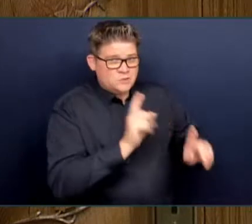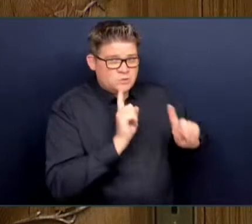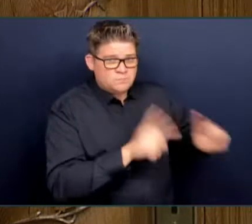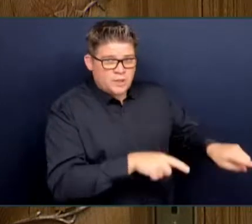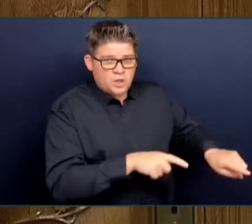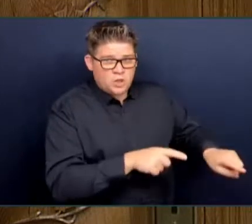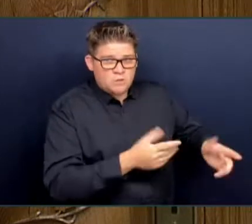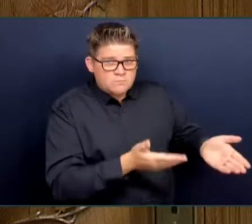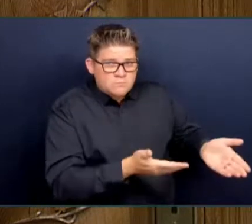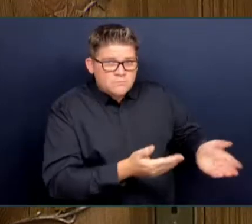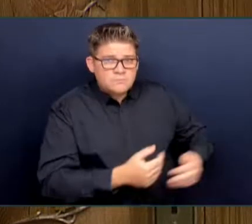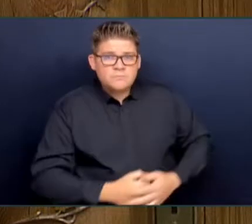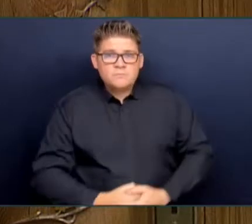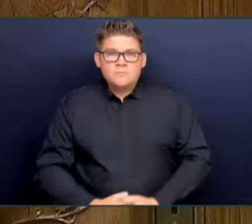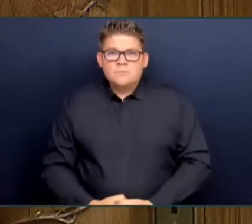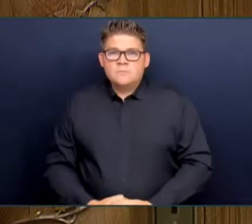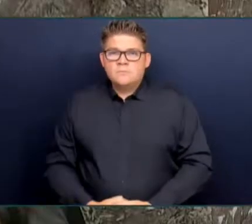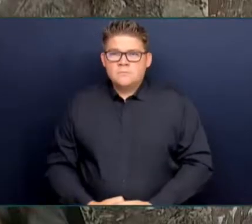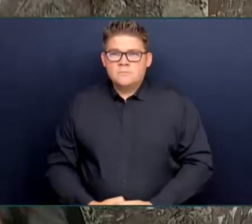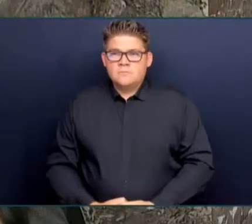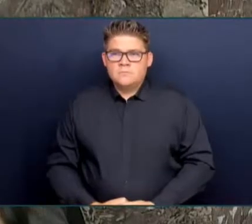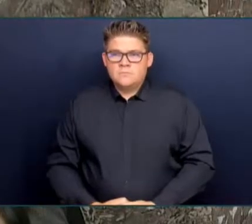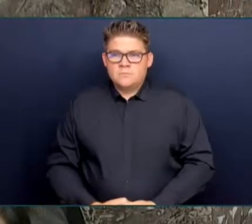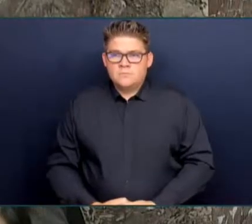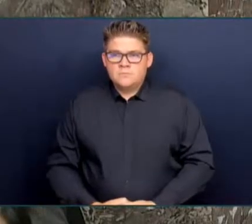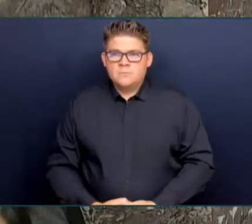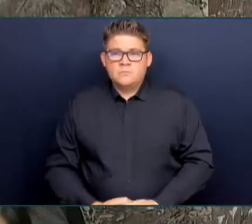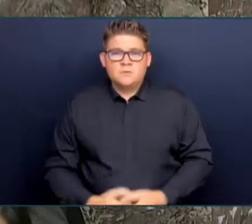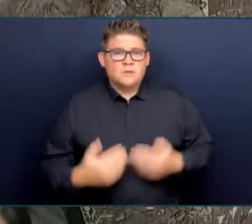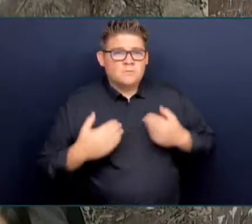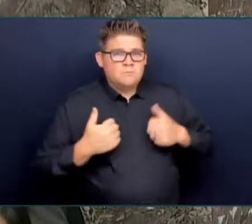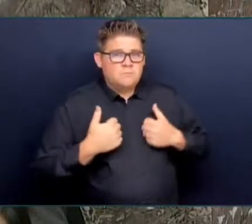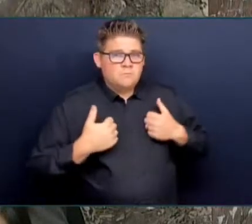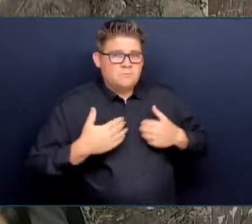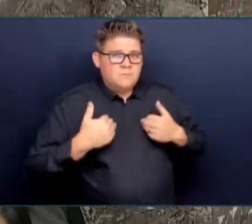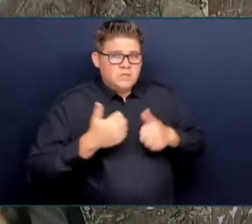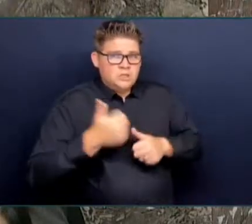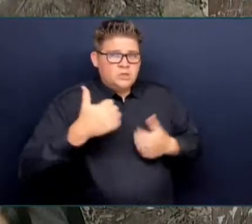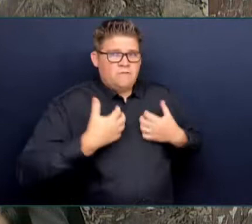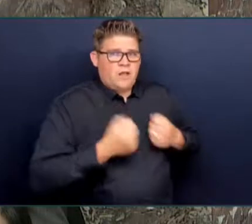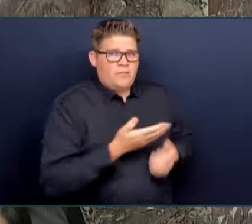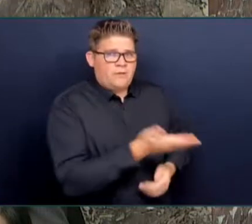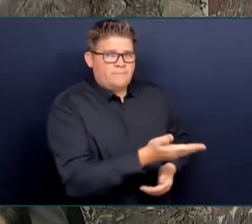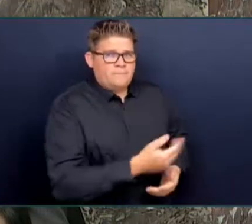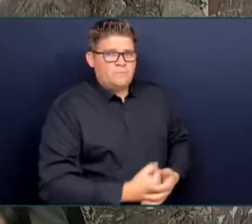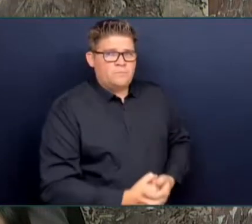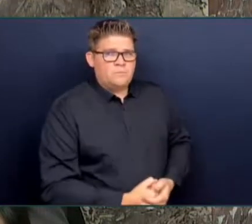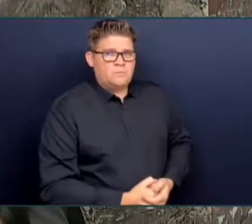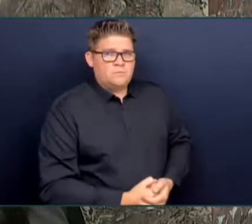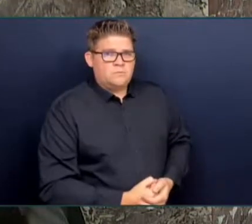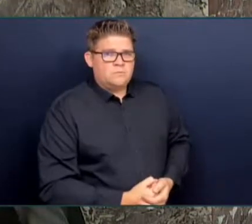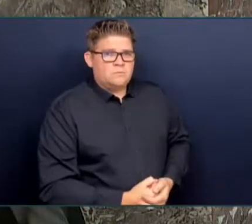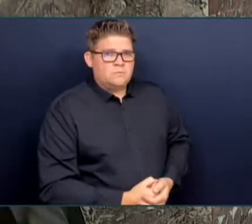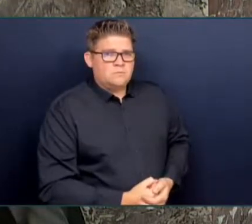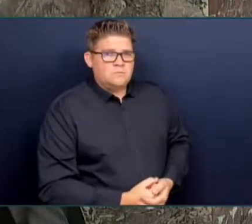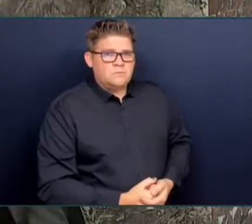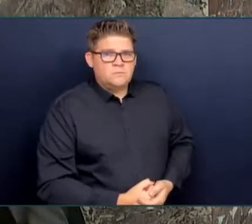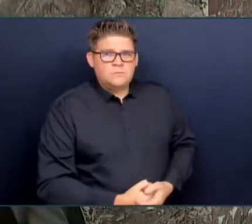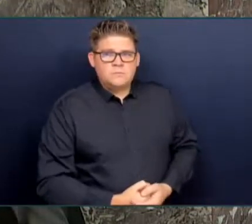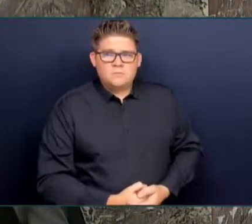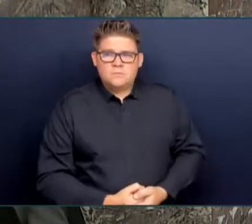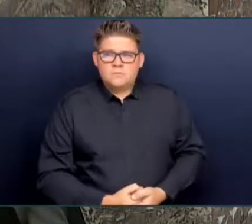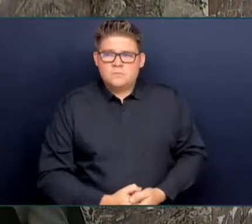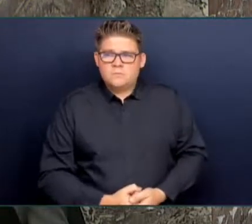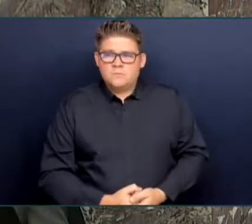Minister of Health. Thank you very much, Honourable Speaker. Every case in British Columbia matters, every single one,